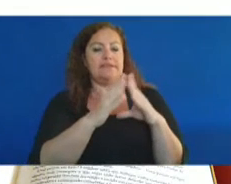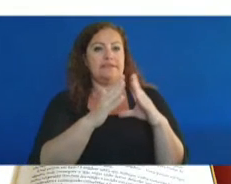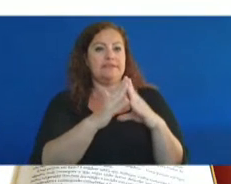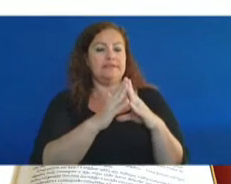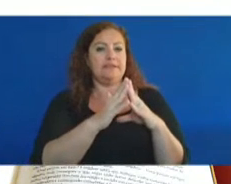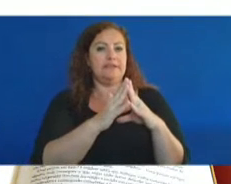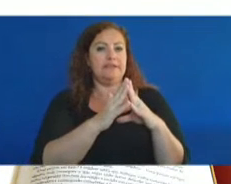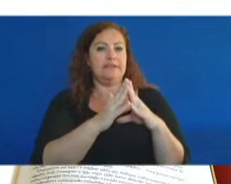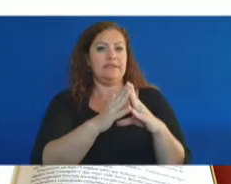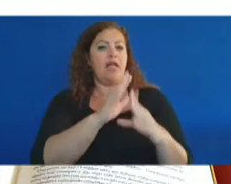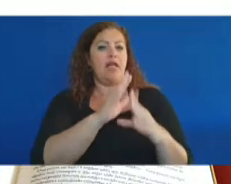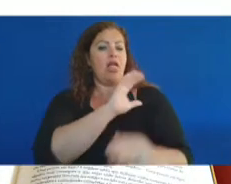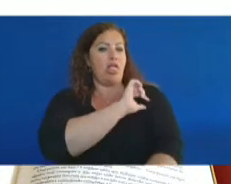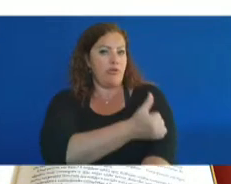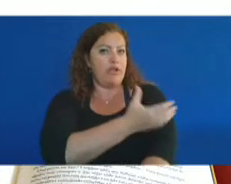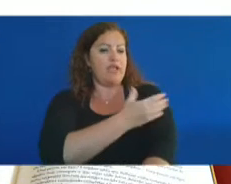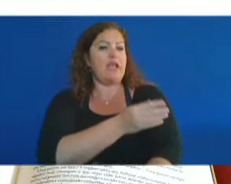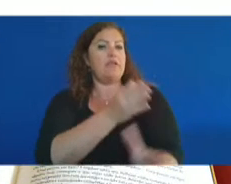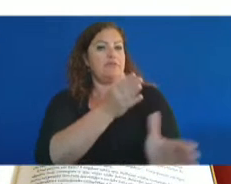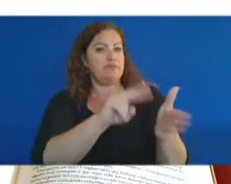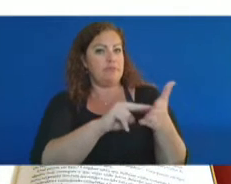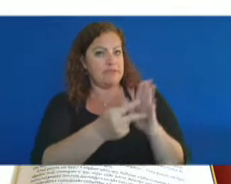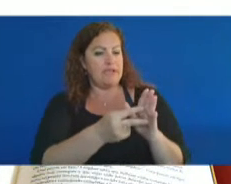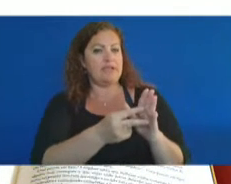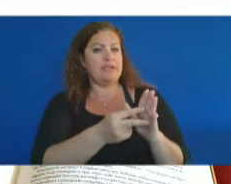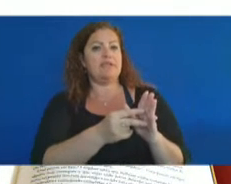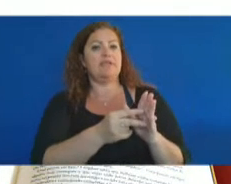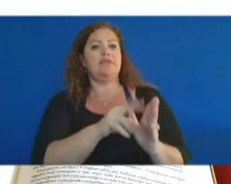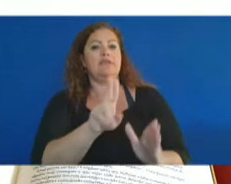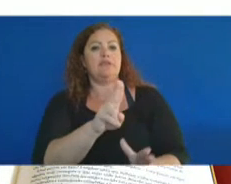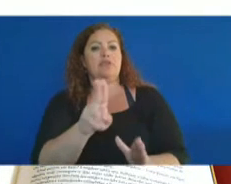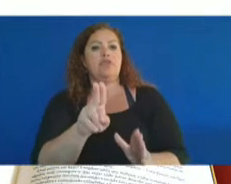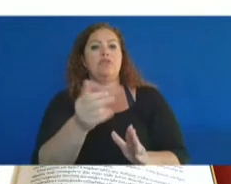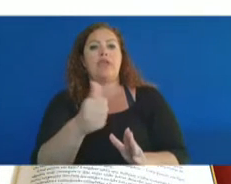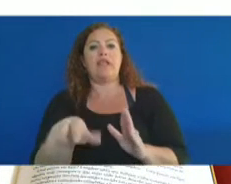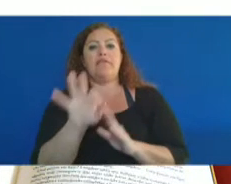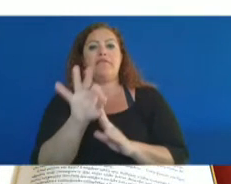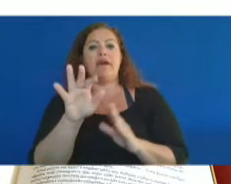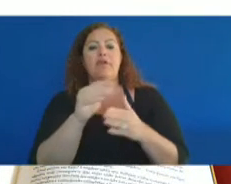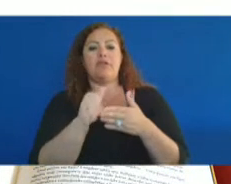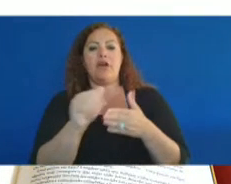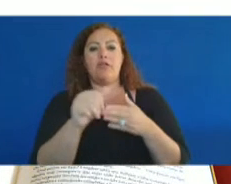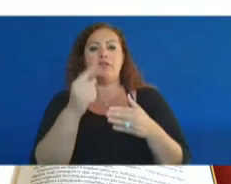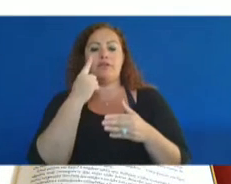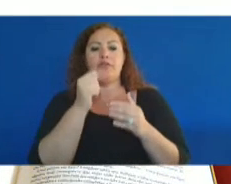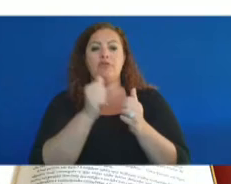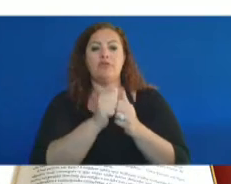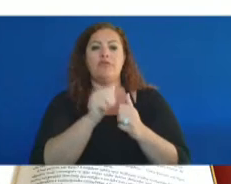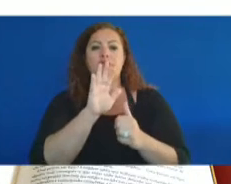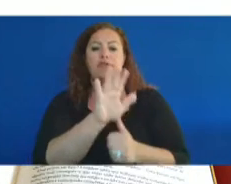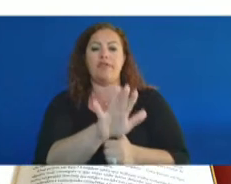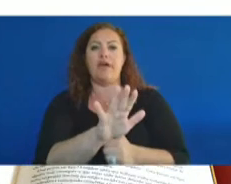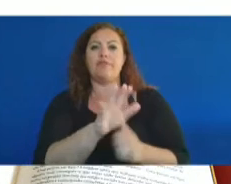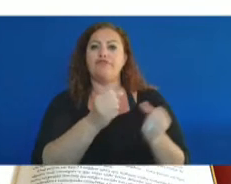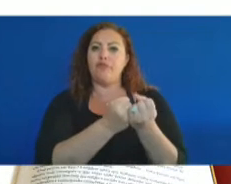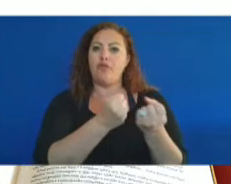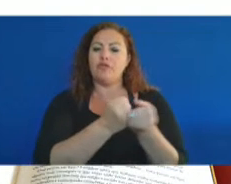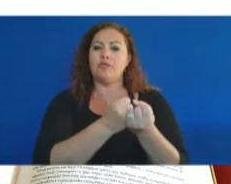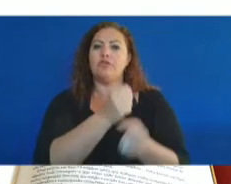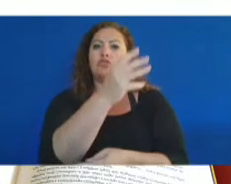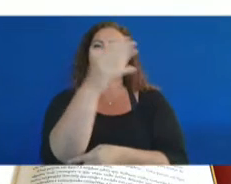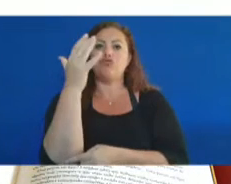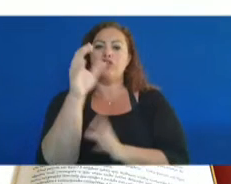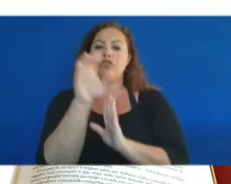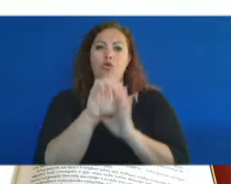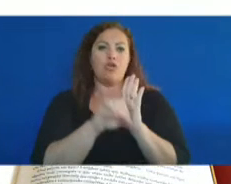Authority and intent to use any fine dollars collected during the enforcement of the tree ordinance the tree ordinance no longer